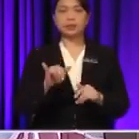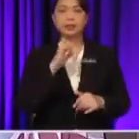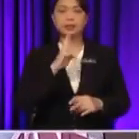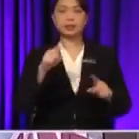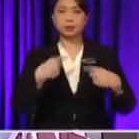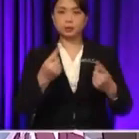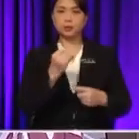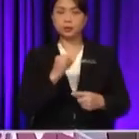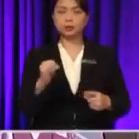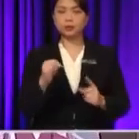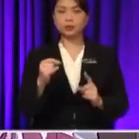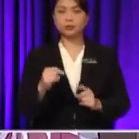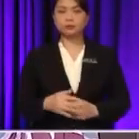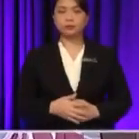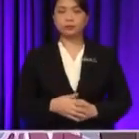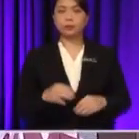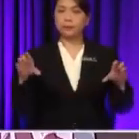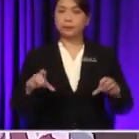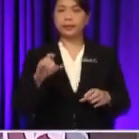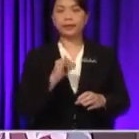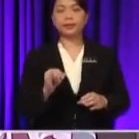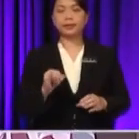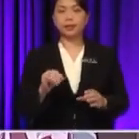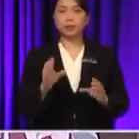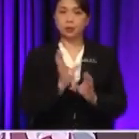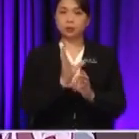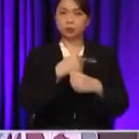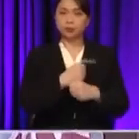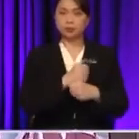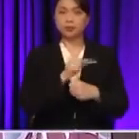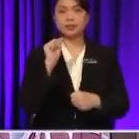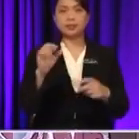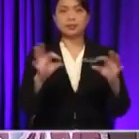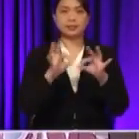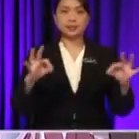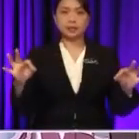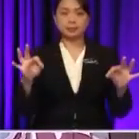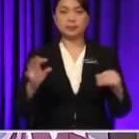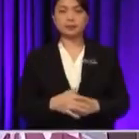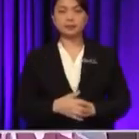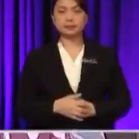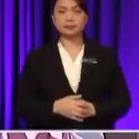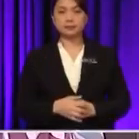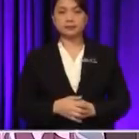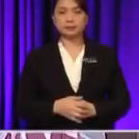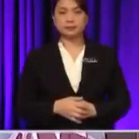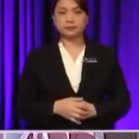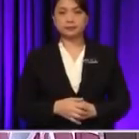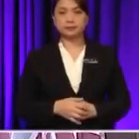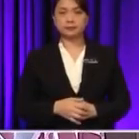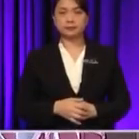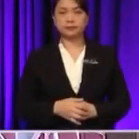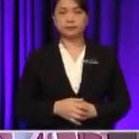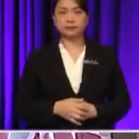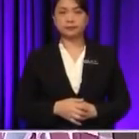creativity in making or constructing a sentence or a thesis statement. So here, the task is for the students or pupils to write a